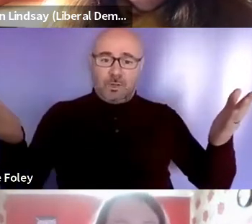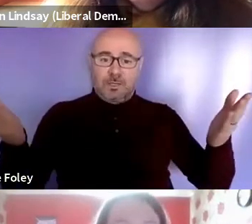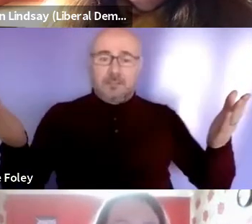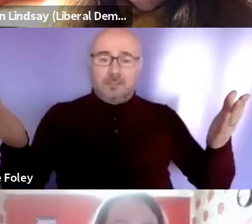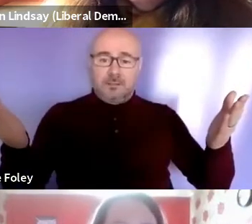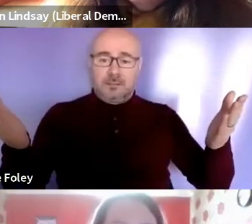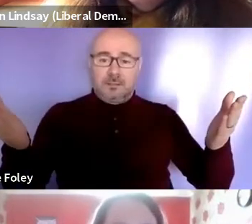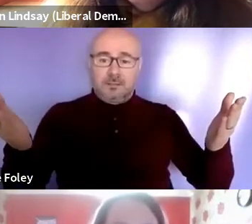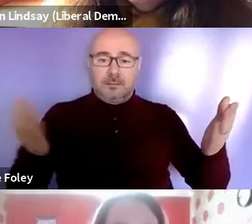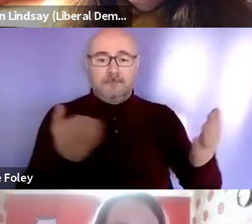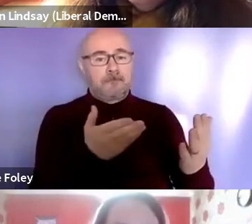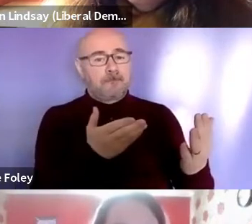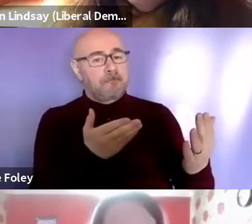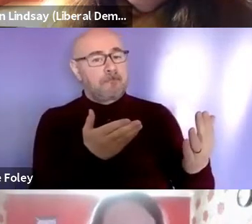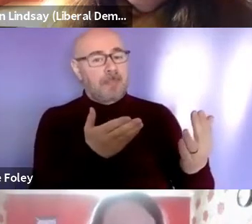accessible